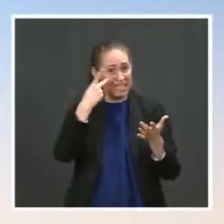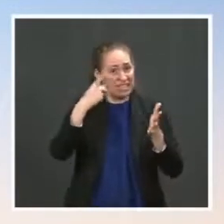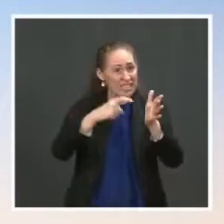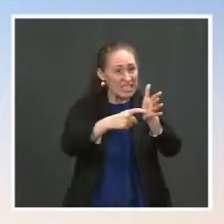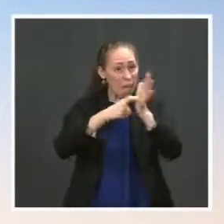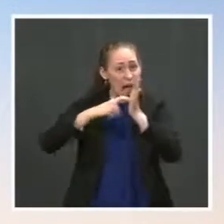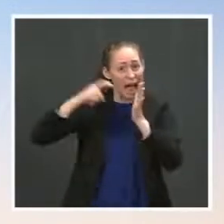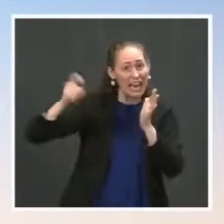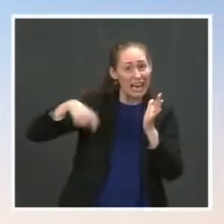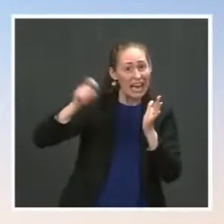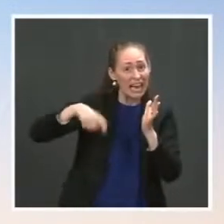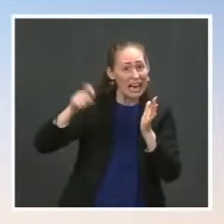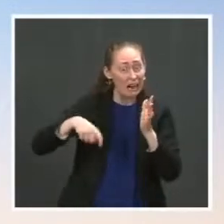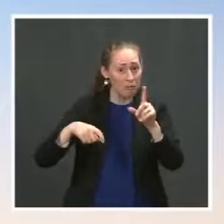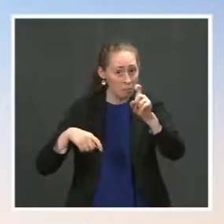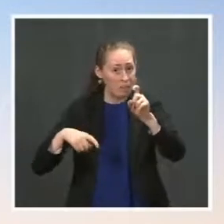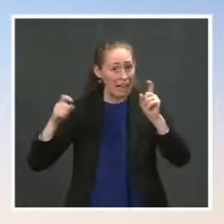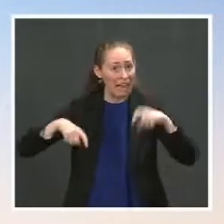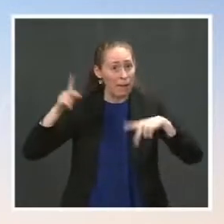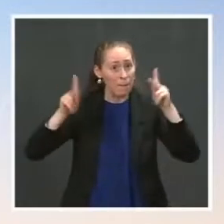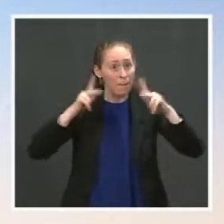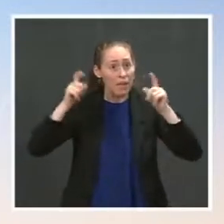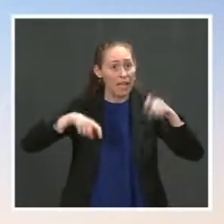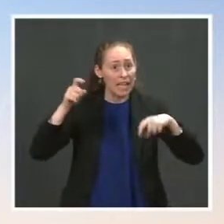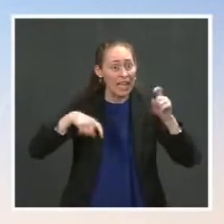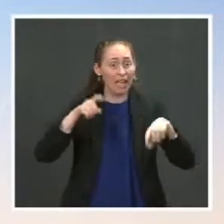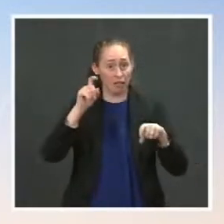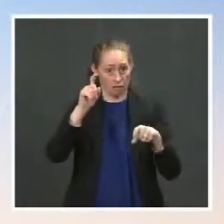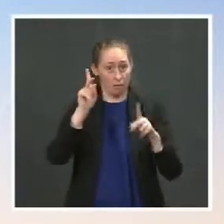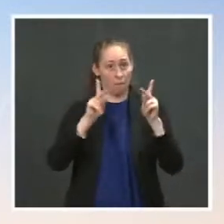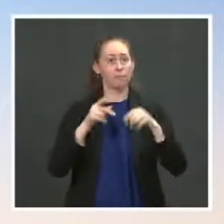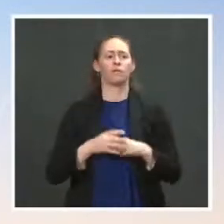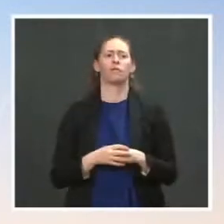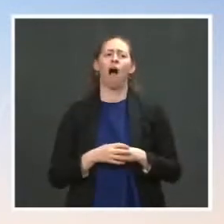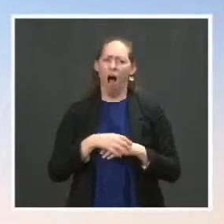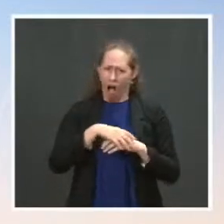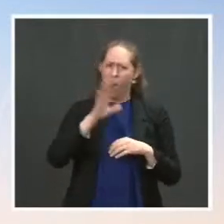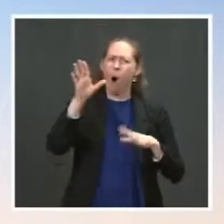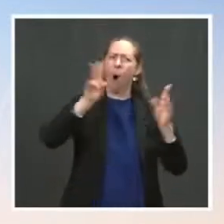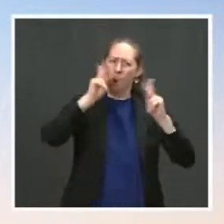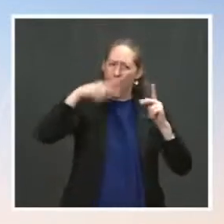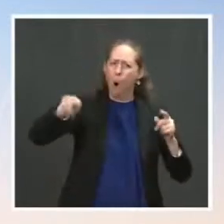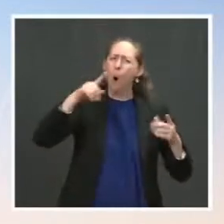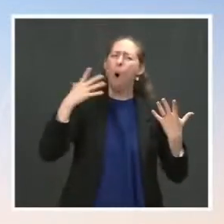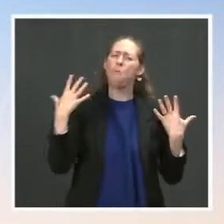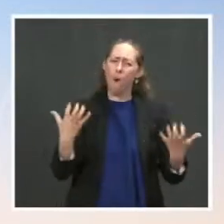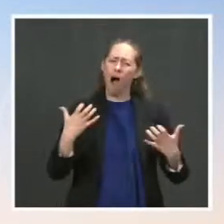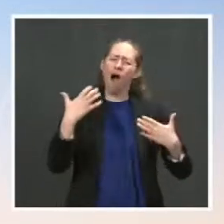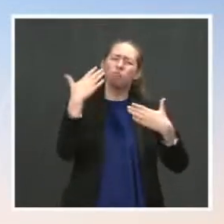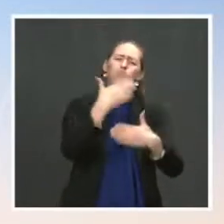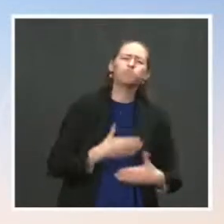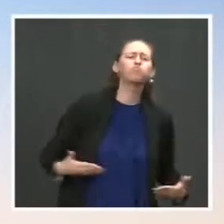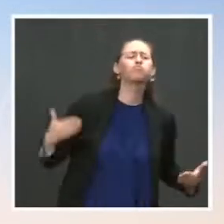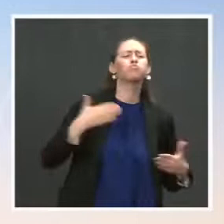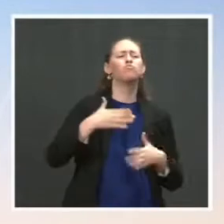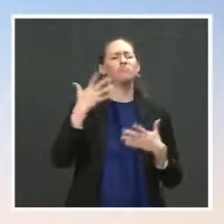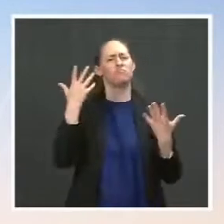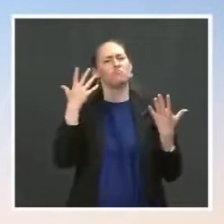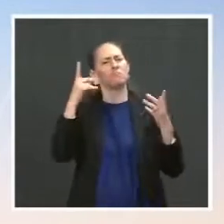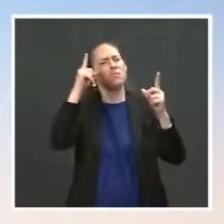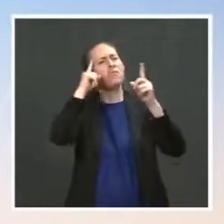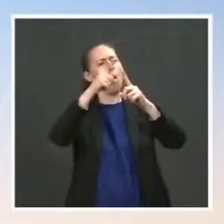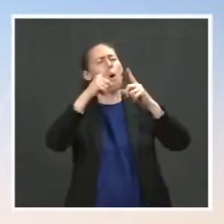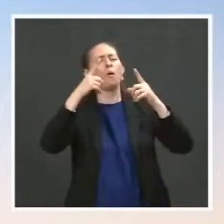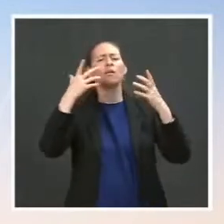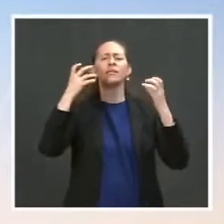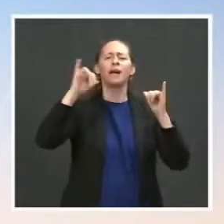there's definitely a lot of excitement around America about ensuring that the American people can enjoy a high standard of passenger rail service. Like the President, I